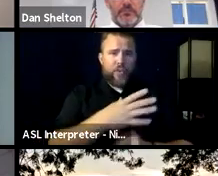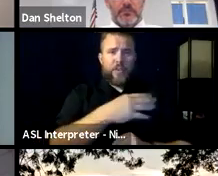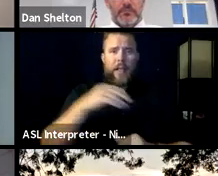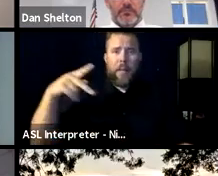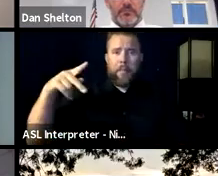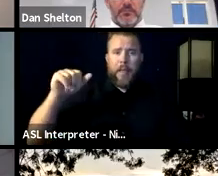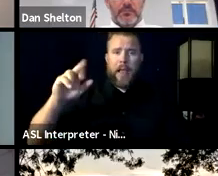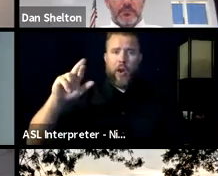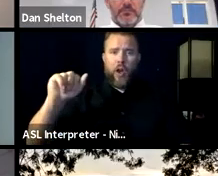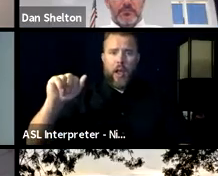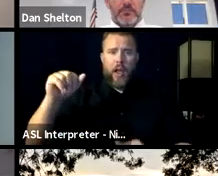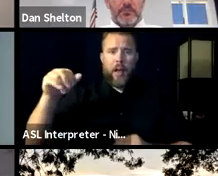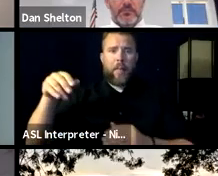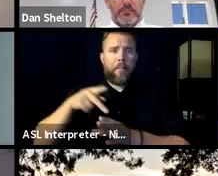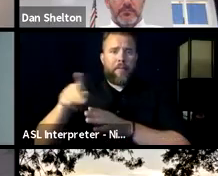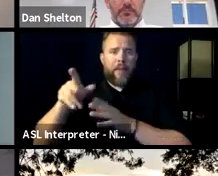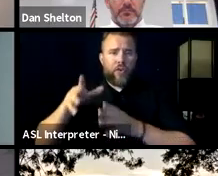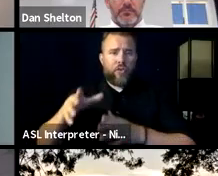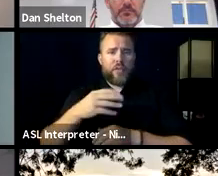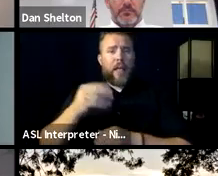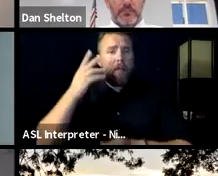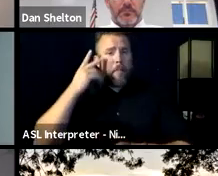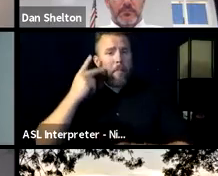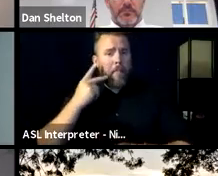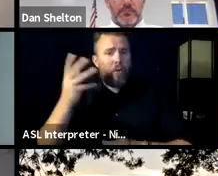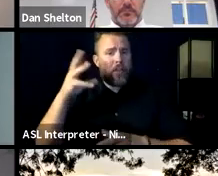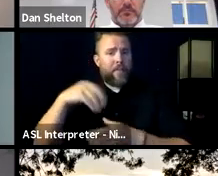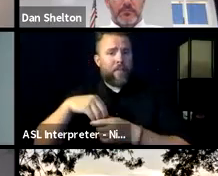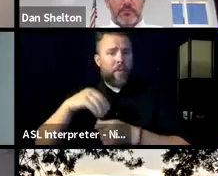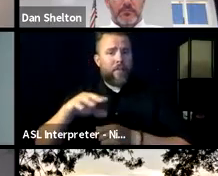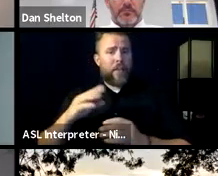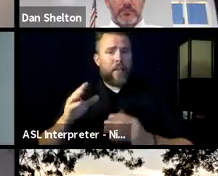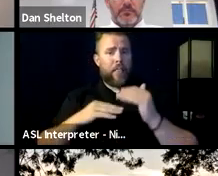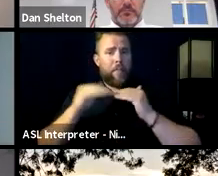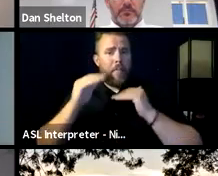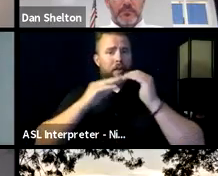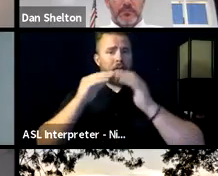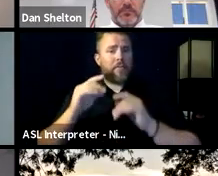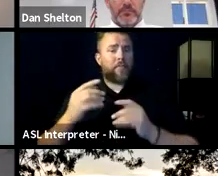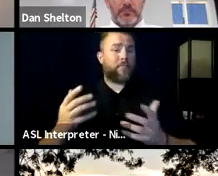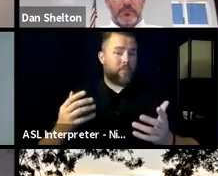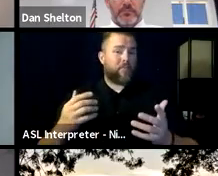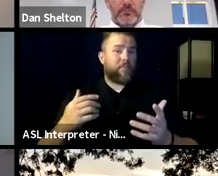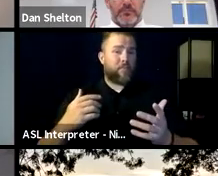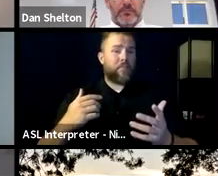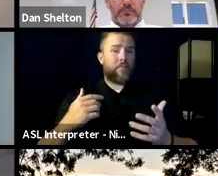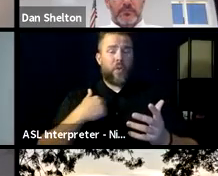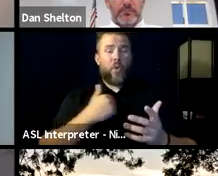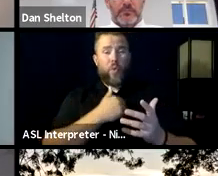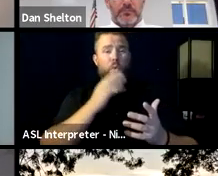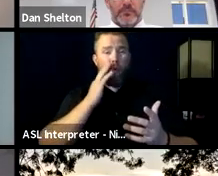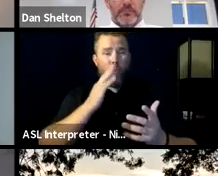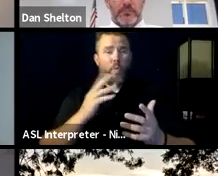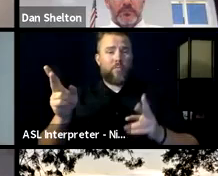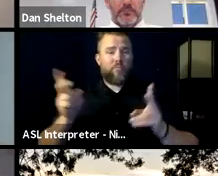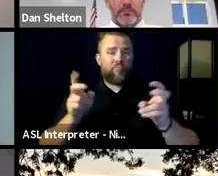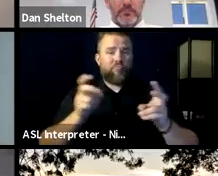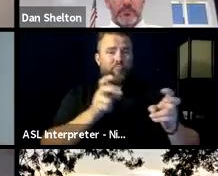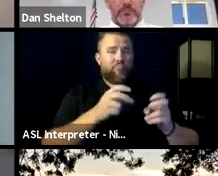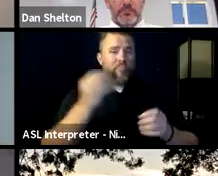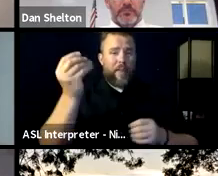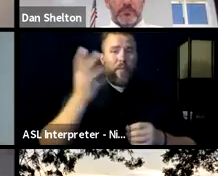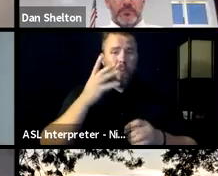building. We also will hold, and if I could add here,